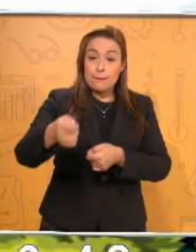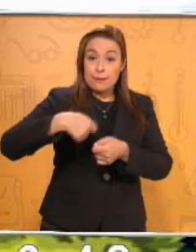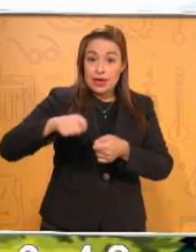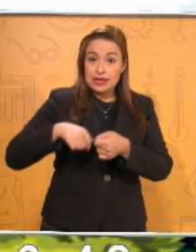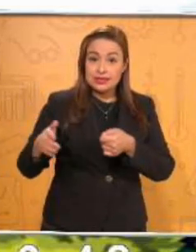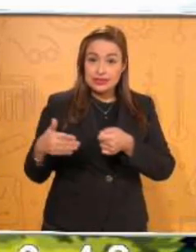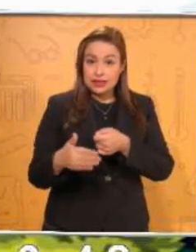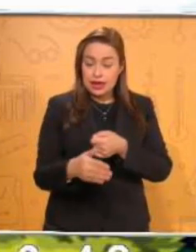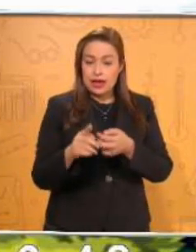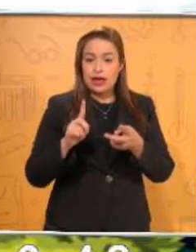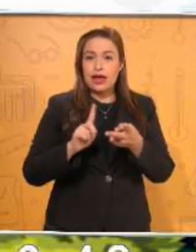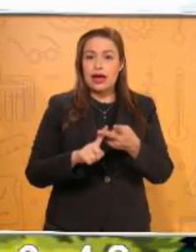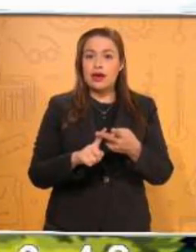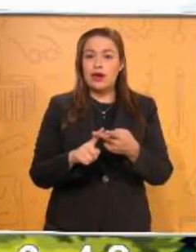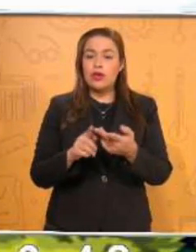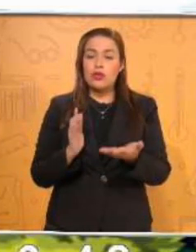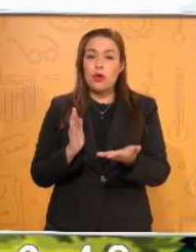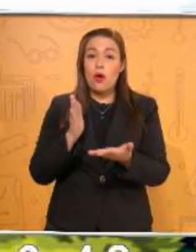was going,